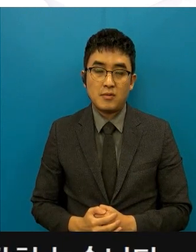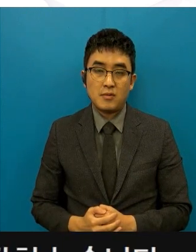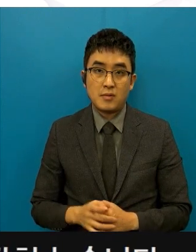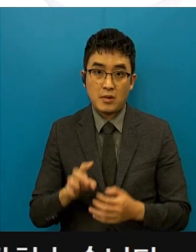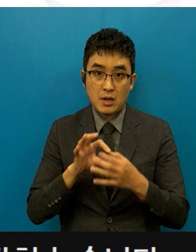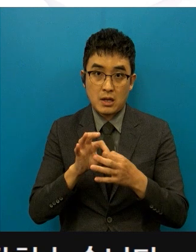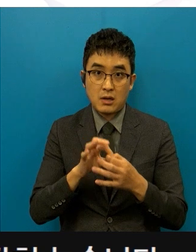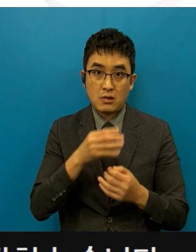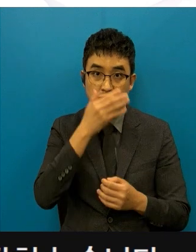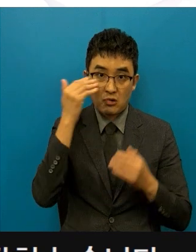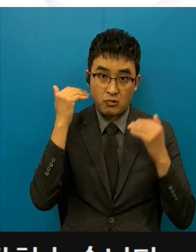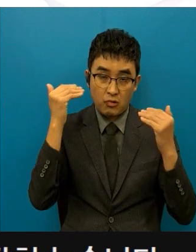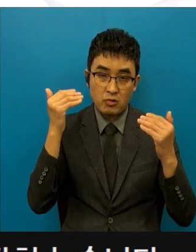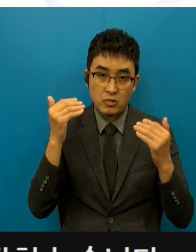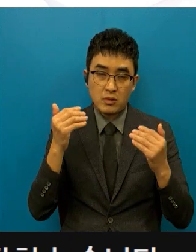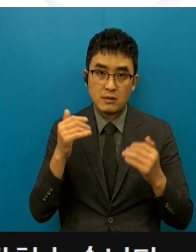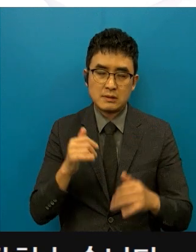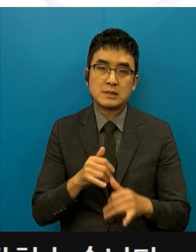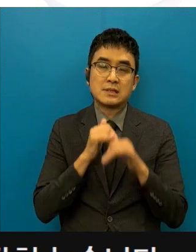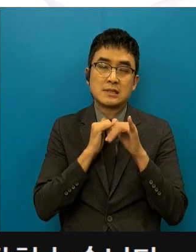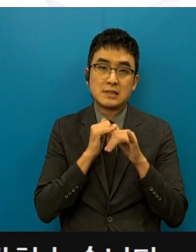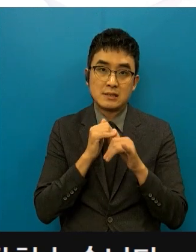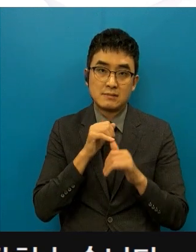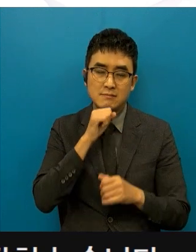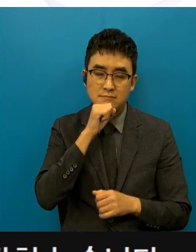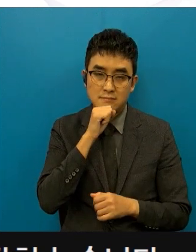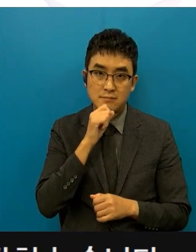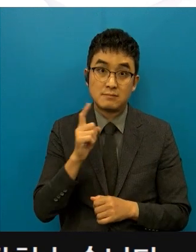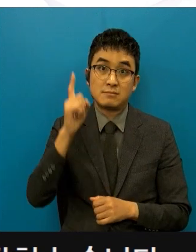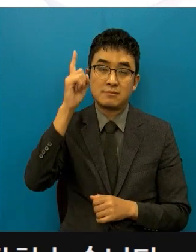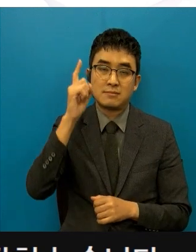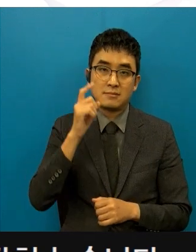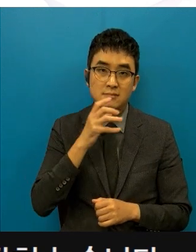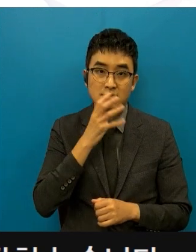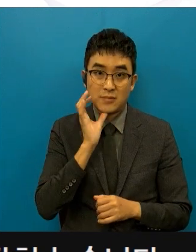also high, with 26 suicide per